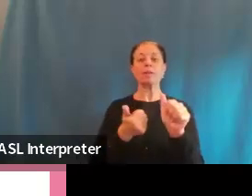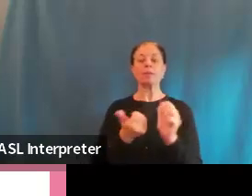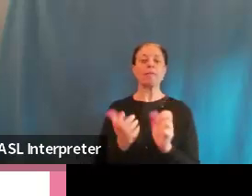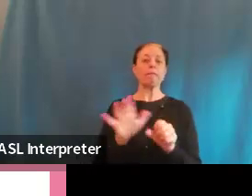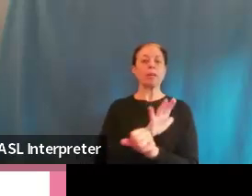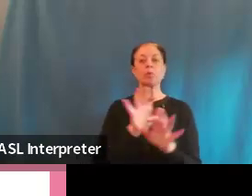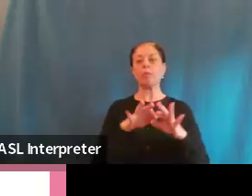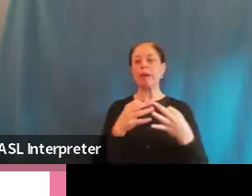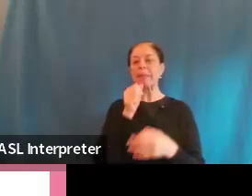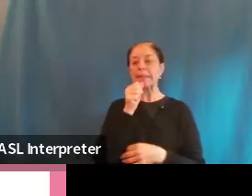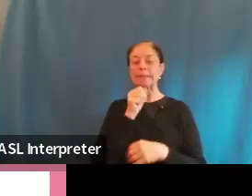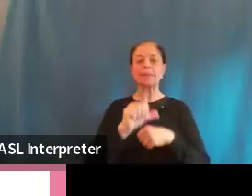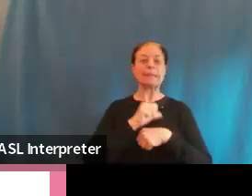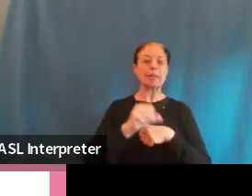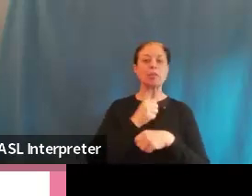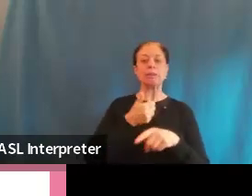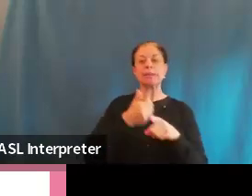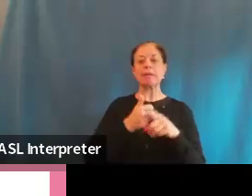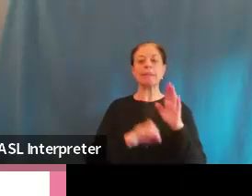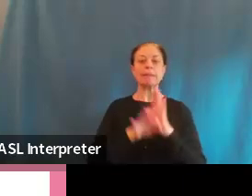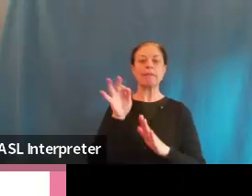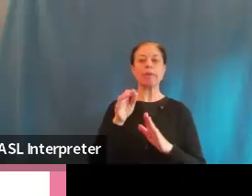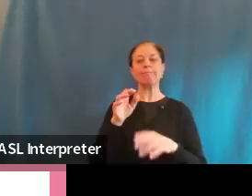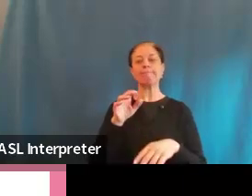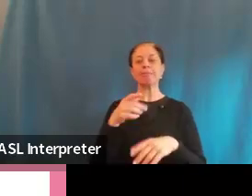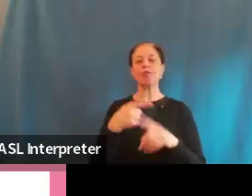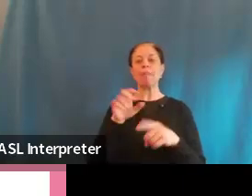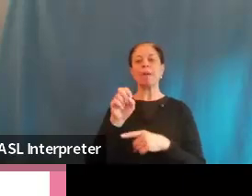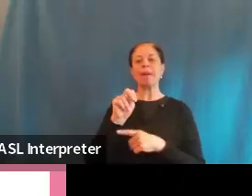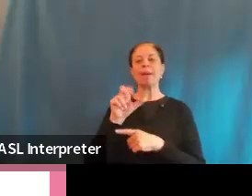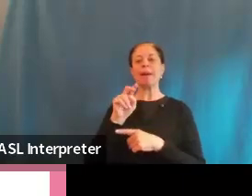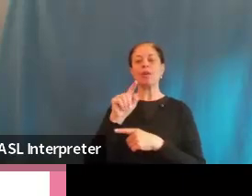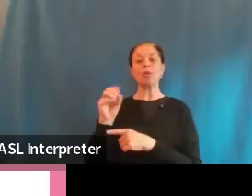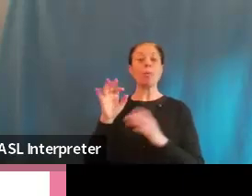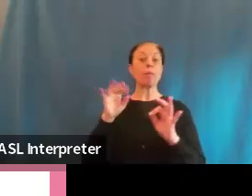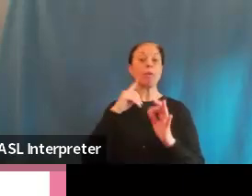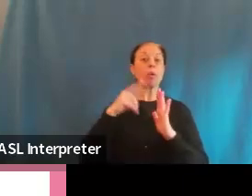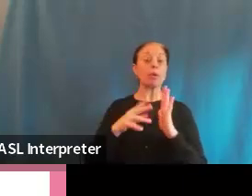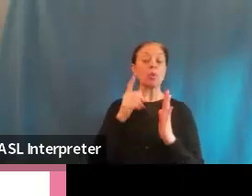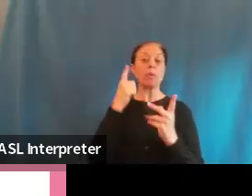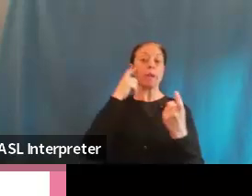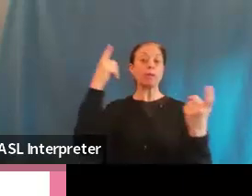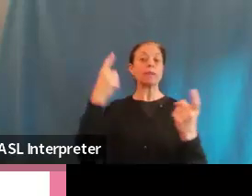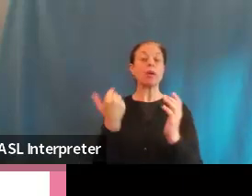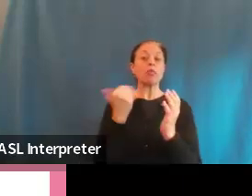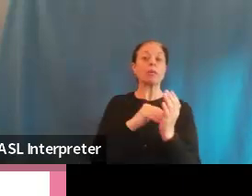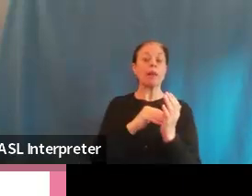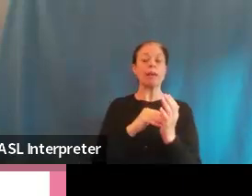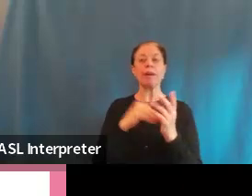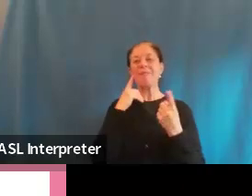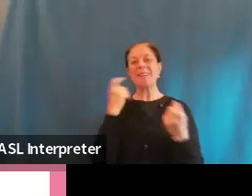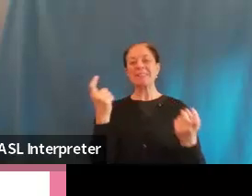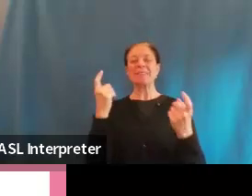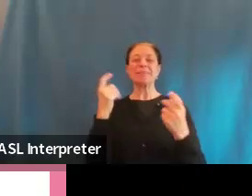family secrets, danger, and self-discovery. This is perfect for readers who enjoy fairy tale retellings, fantastical